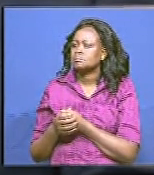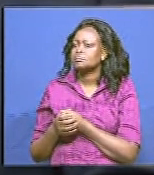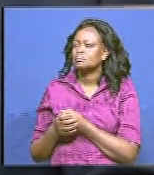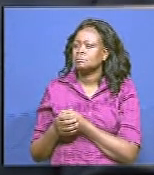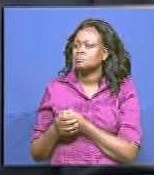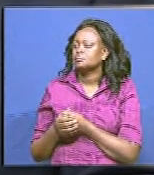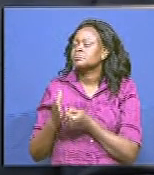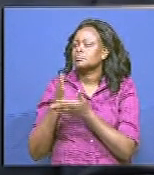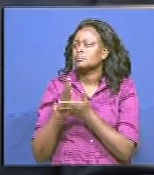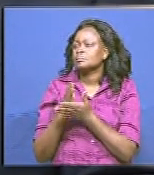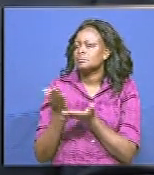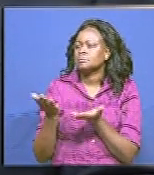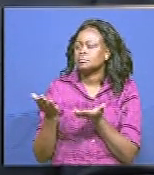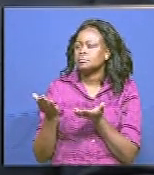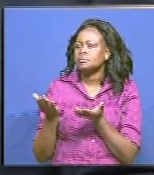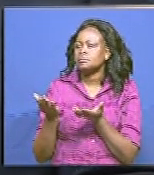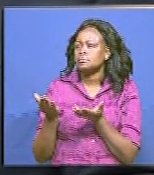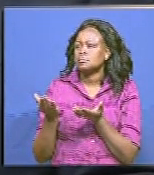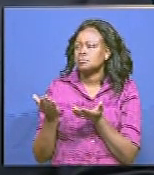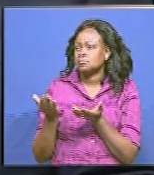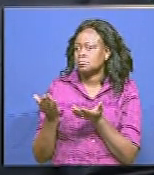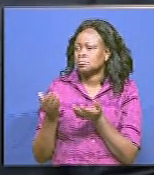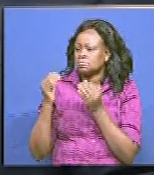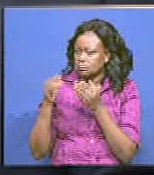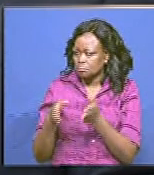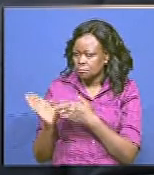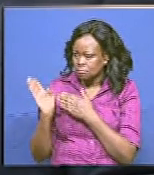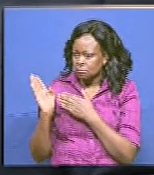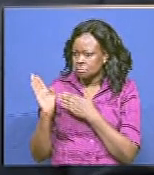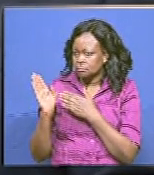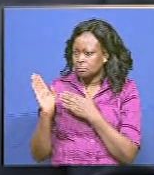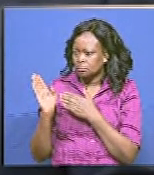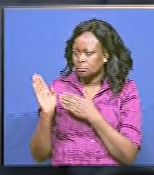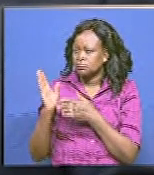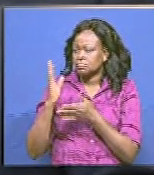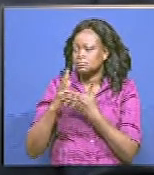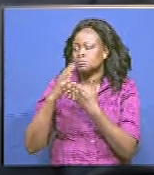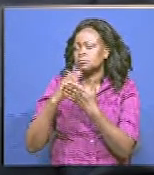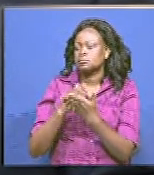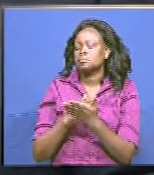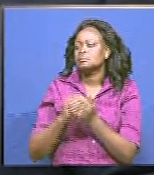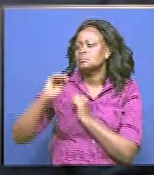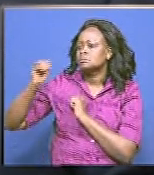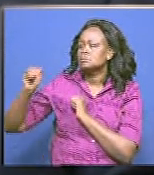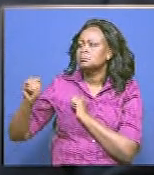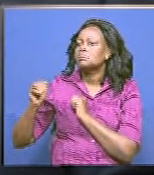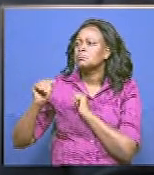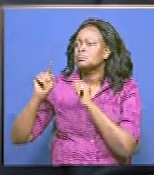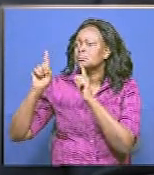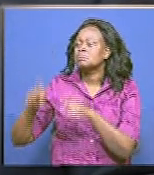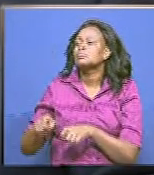apart from just the bit of the infrastructure, certain programs within counties to be able